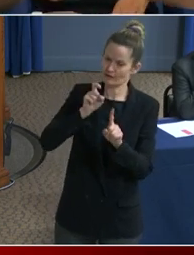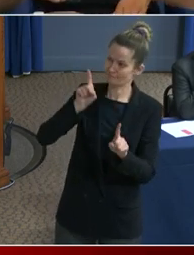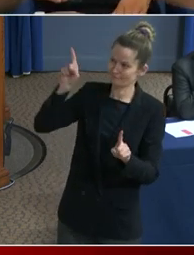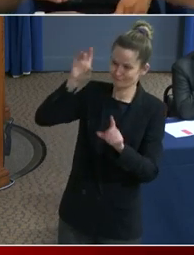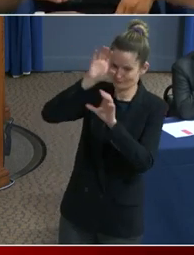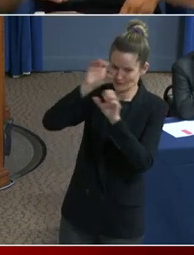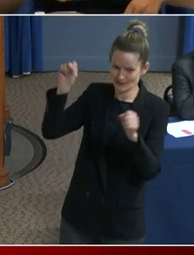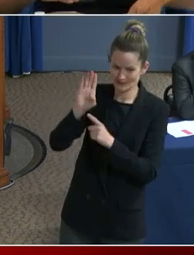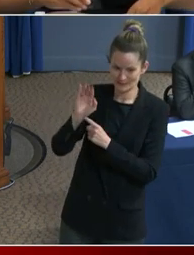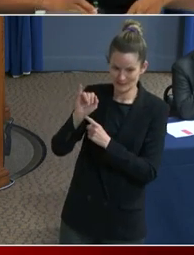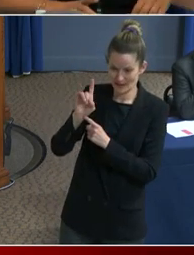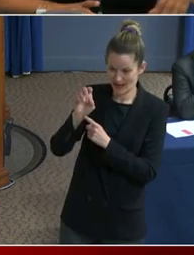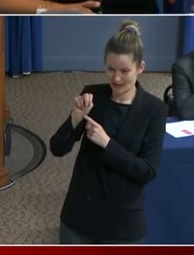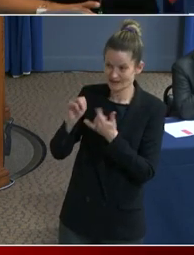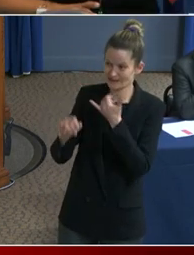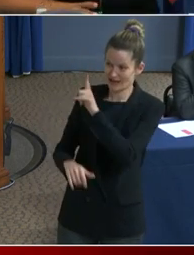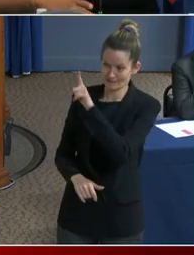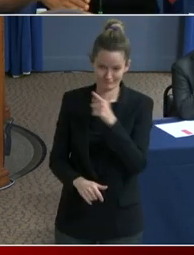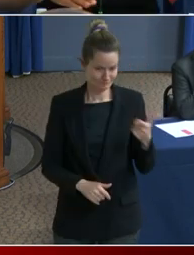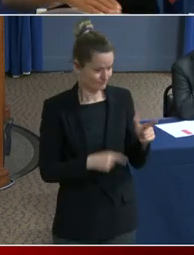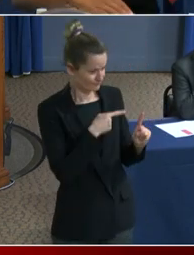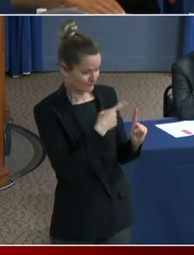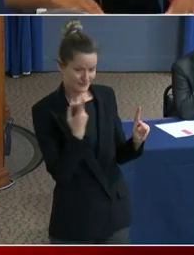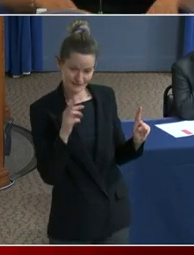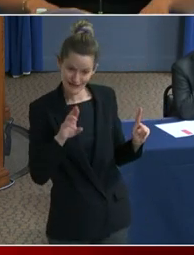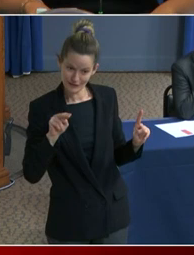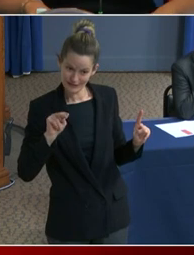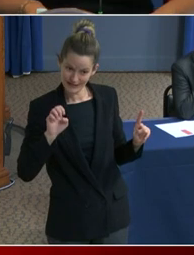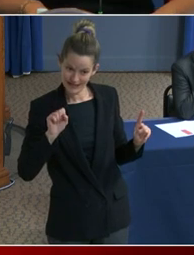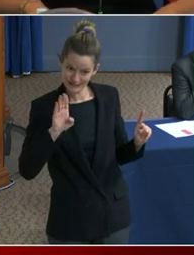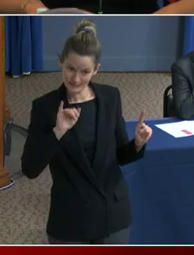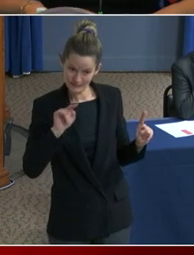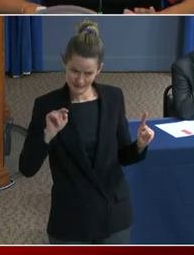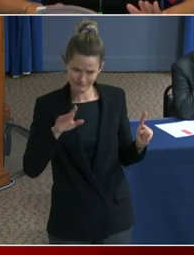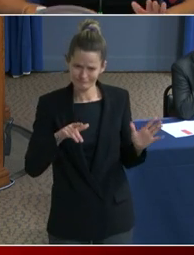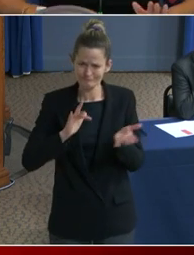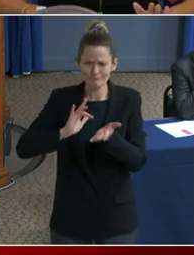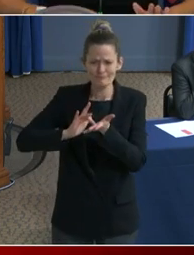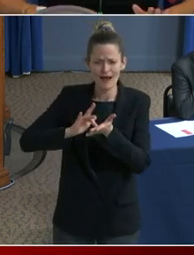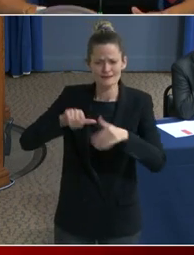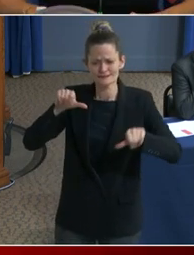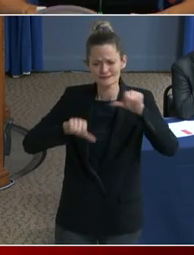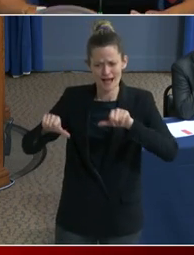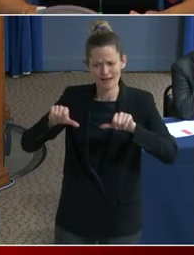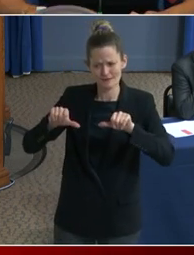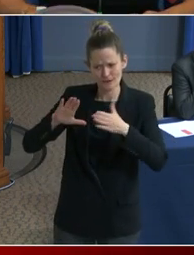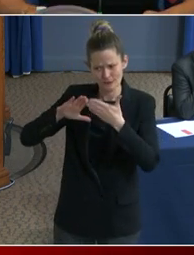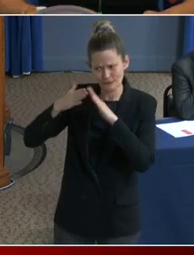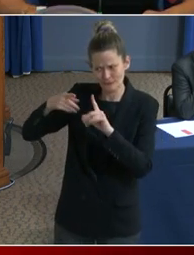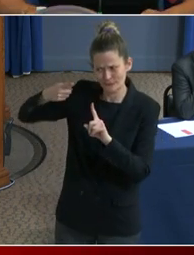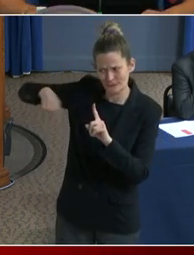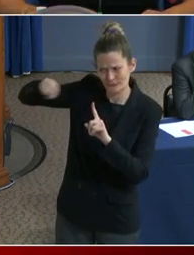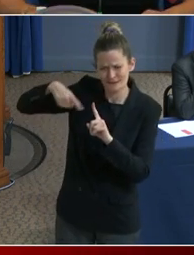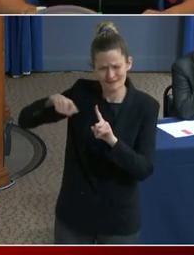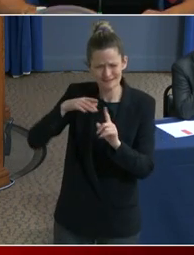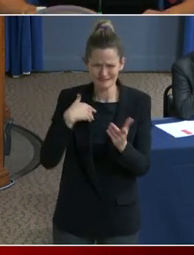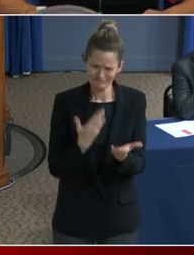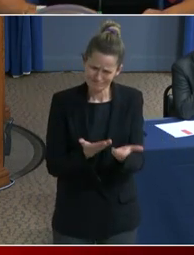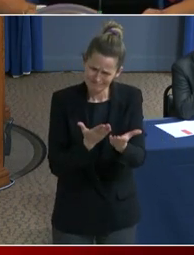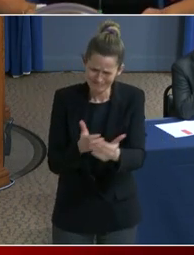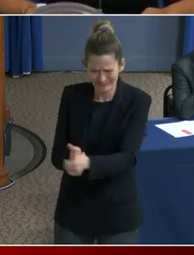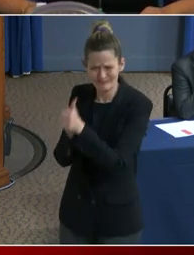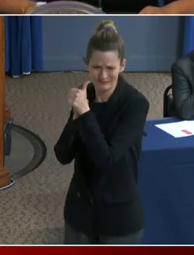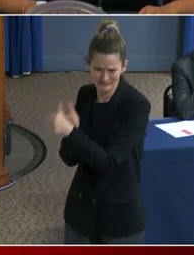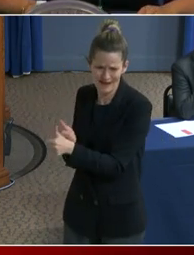now is that the medical and scientific community is following its protocols when it comes to variants of